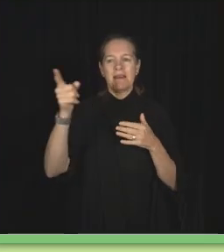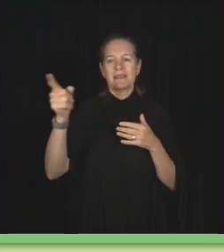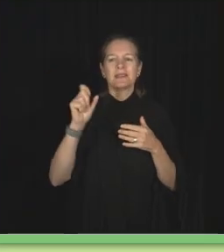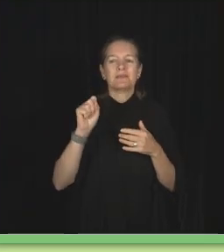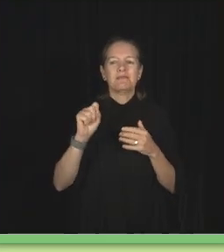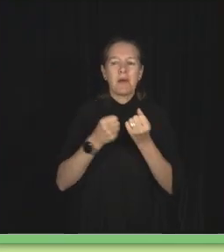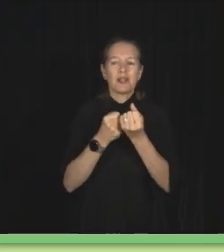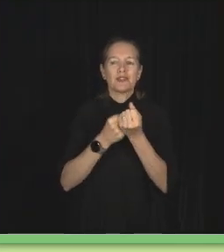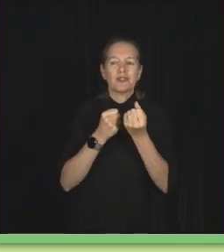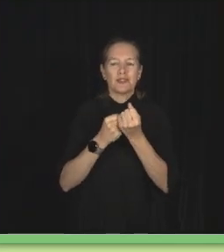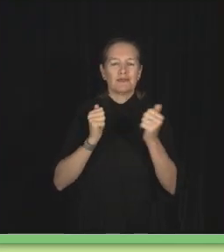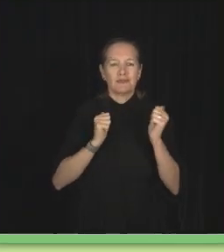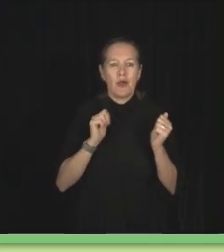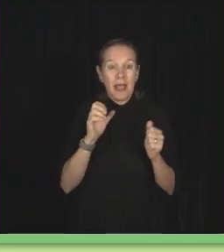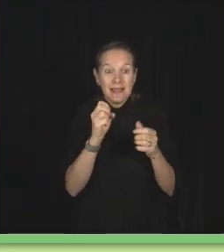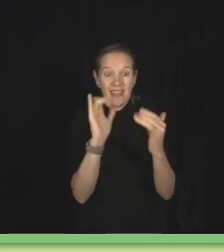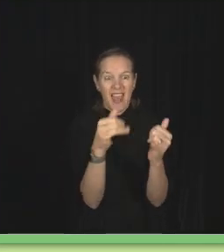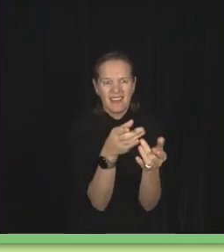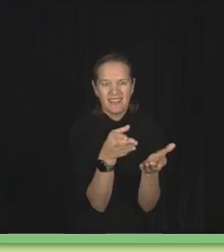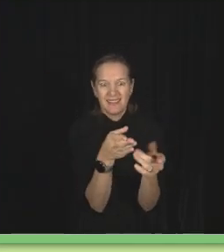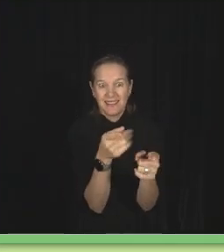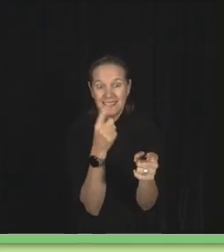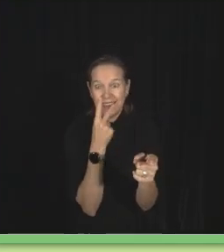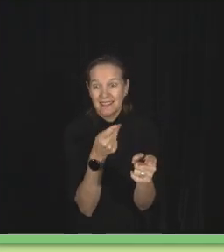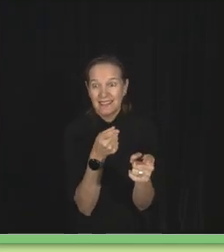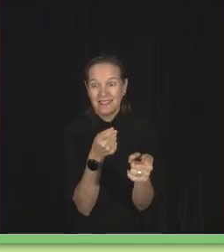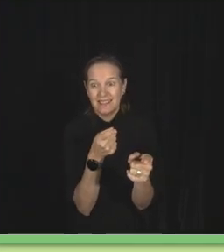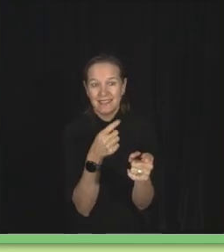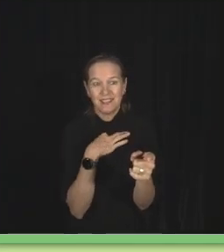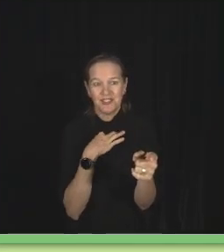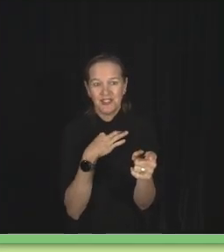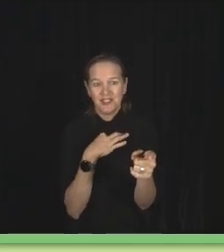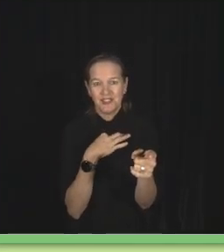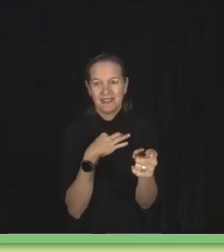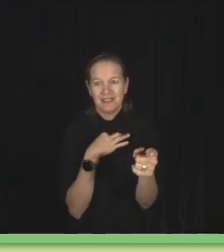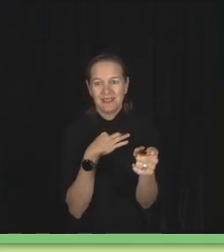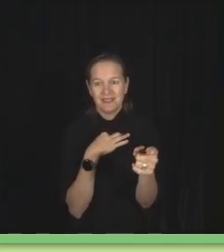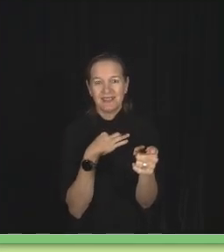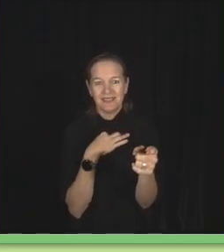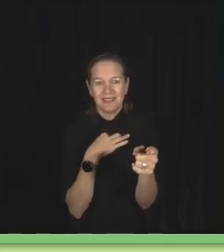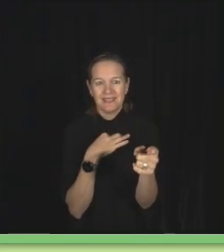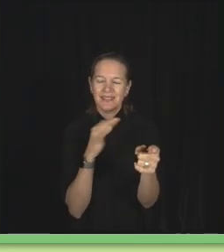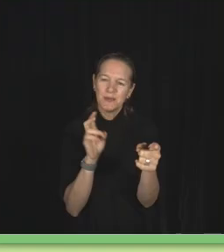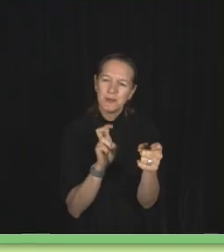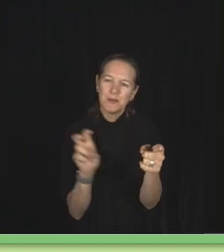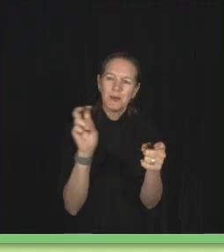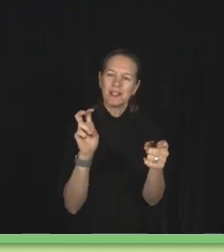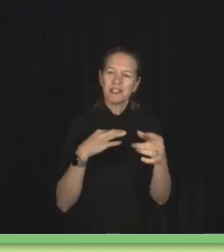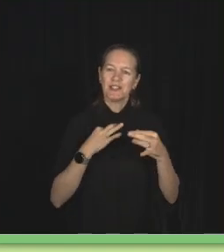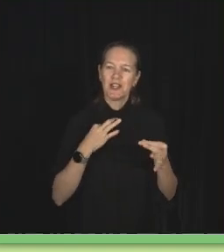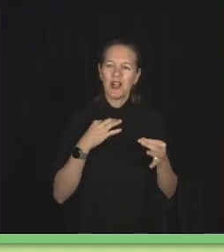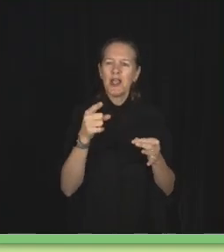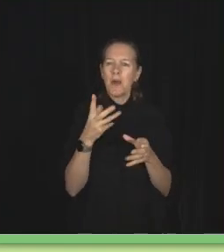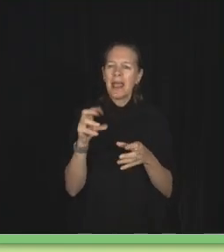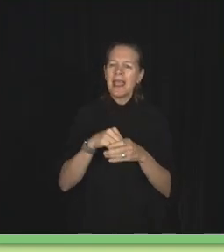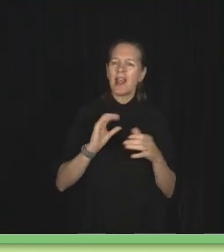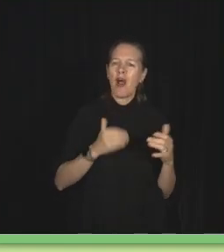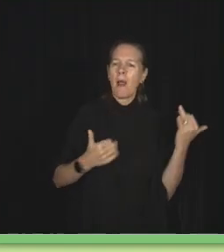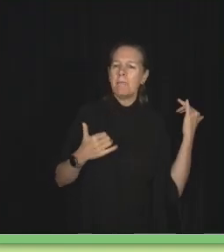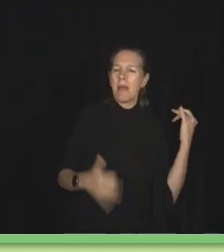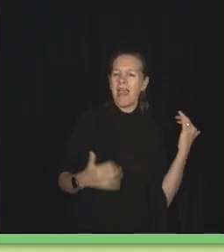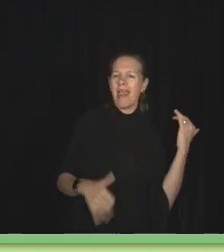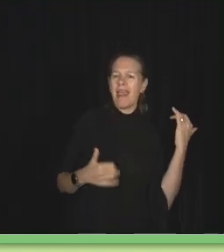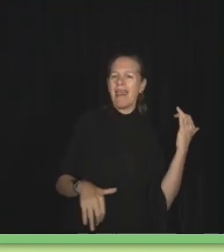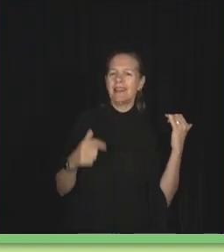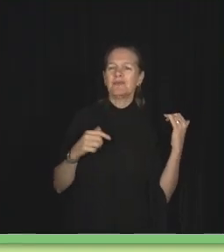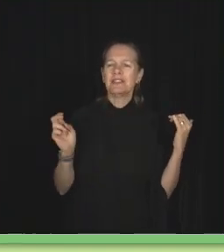showcase. This is the grand reveal right here. Yeah. It's our tour shirt. You know, you're all in the band, all the places